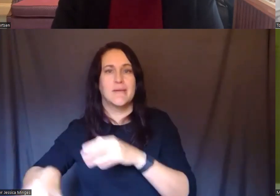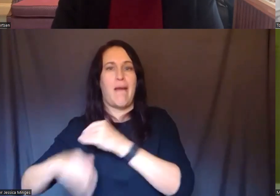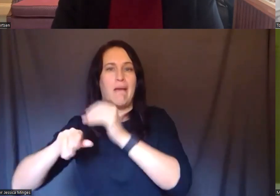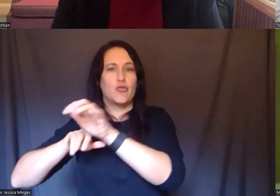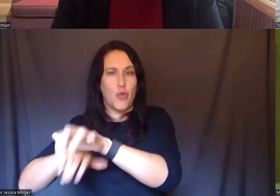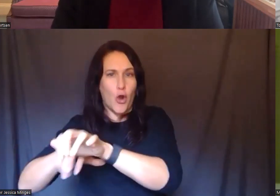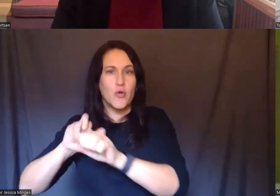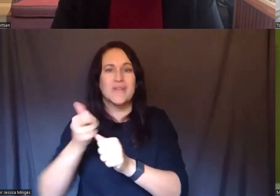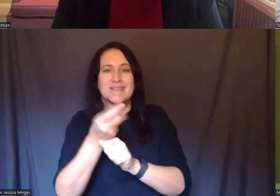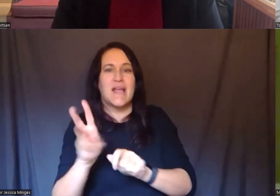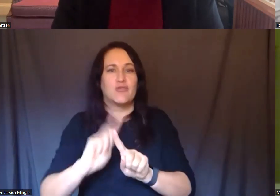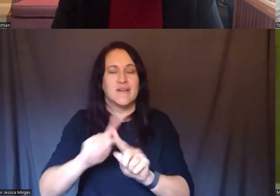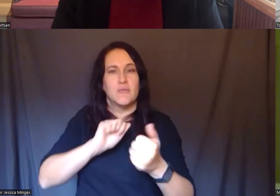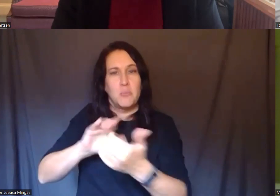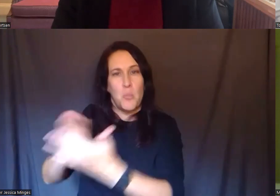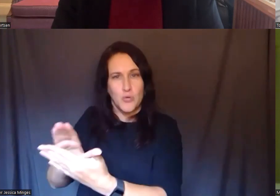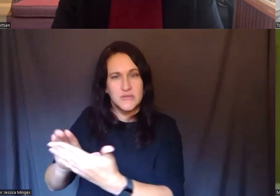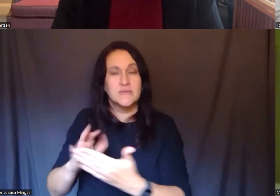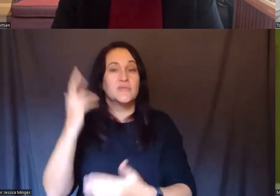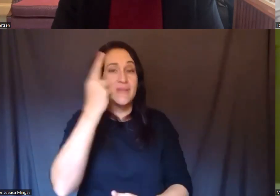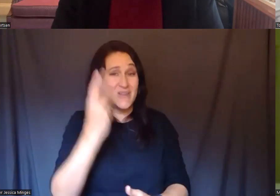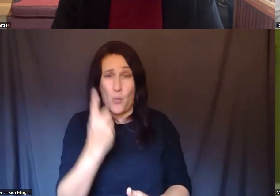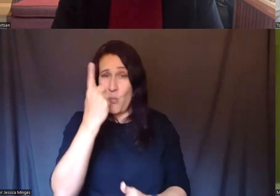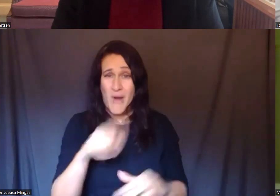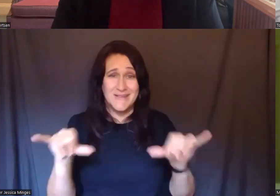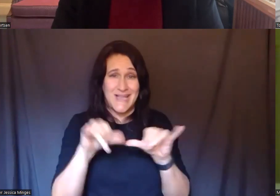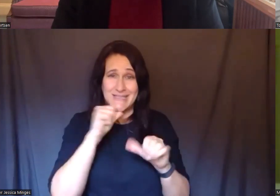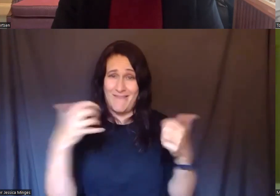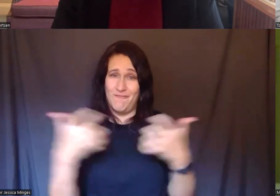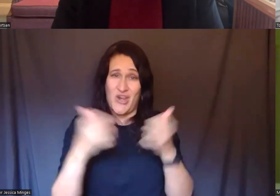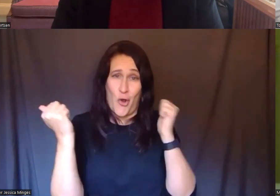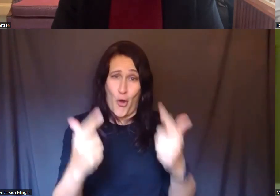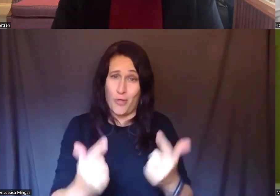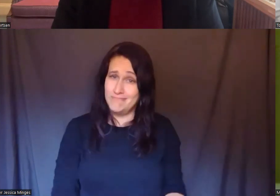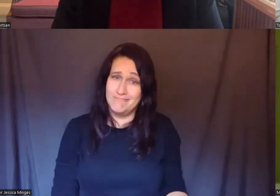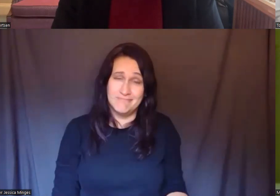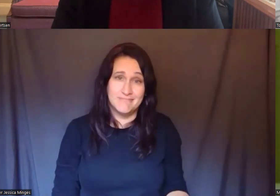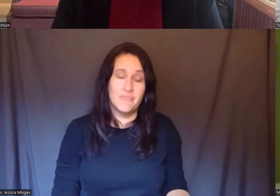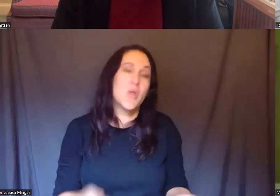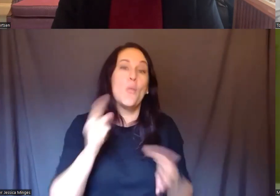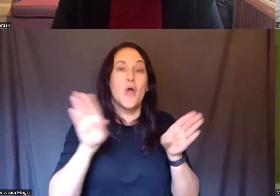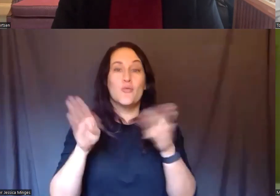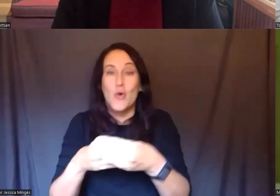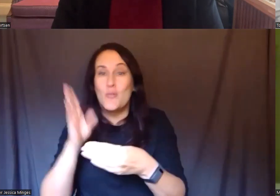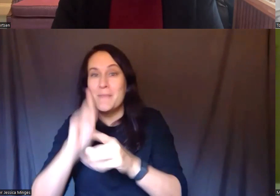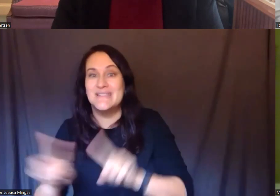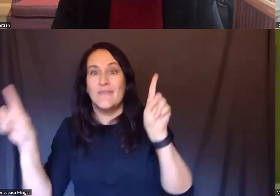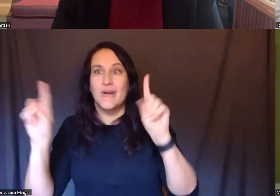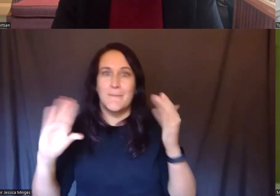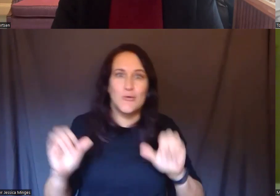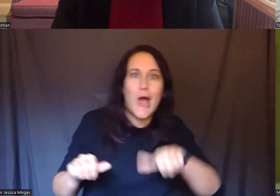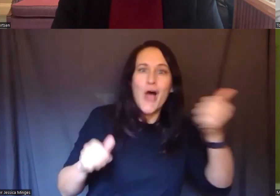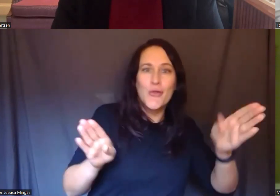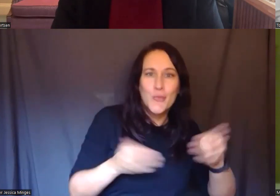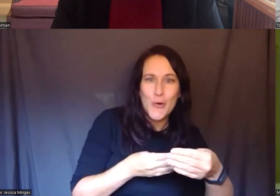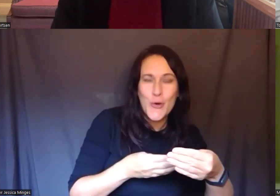multiple techniques and realizing that one size is never going to fit all. And one room is going to be different than another. If there's